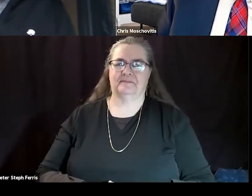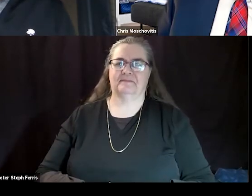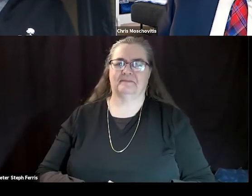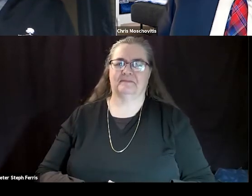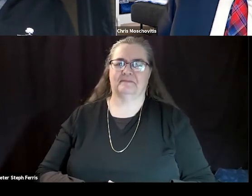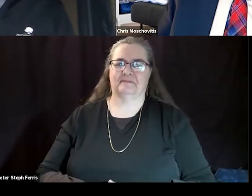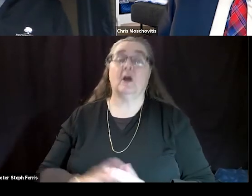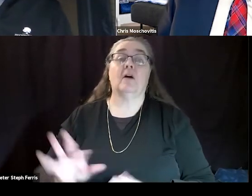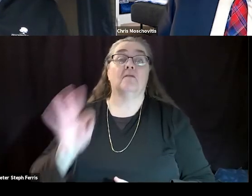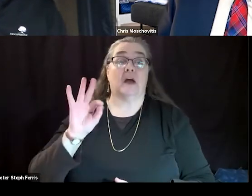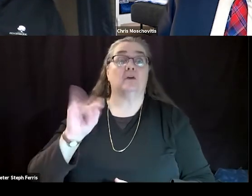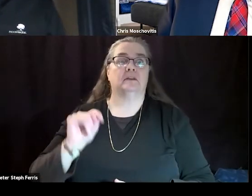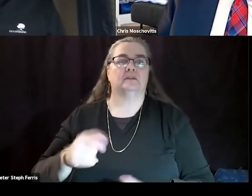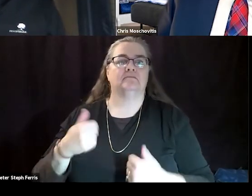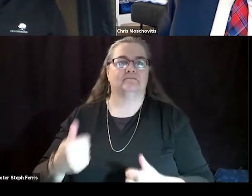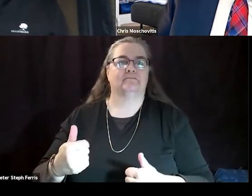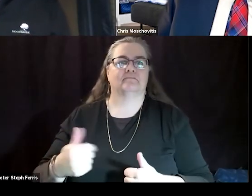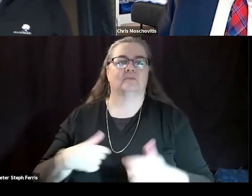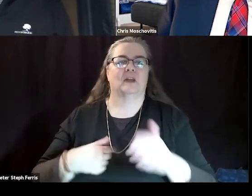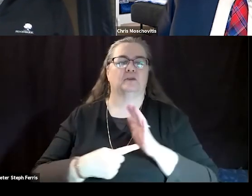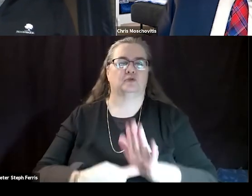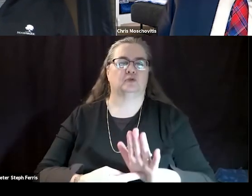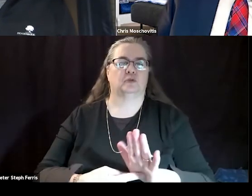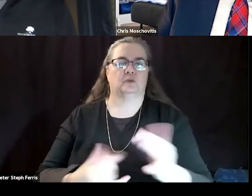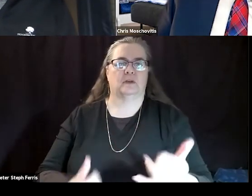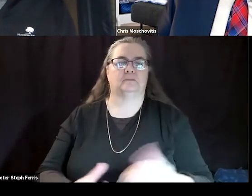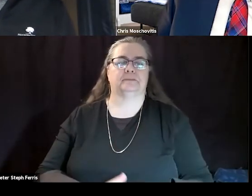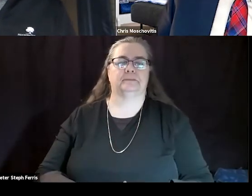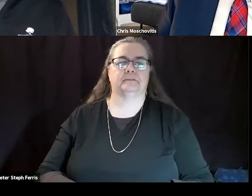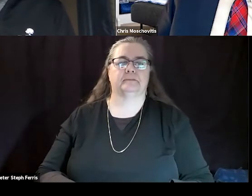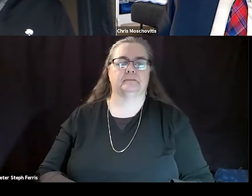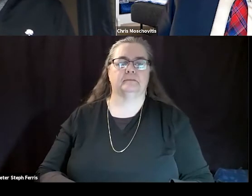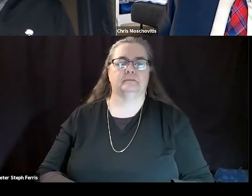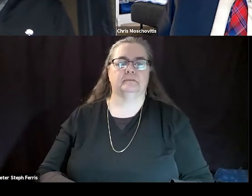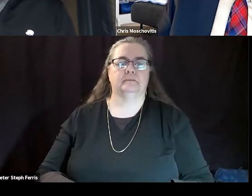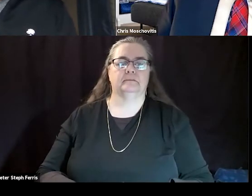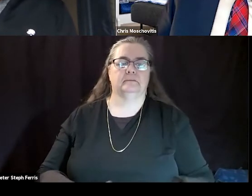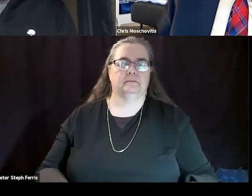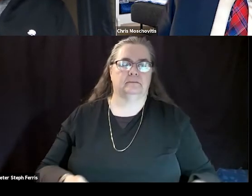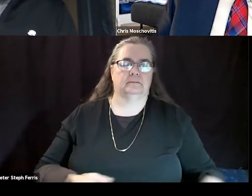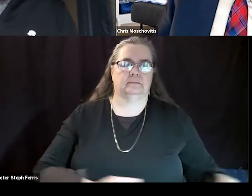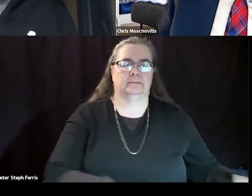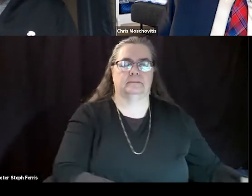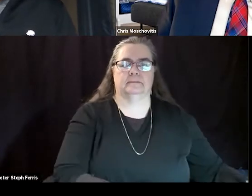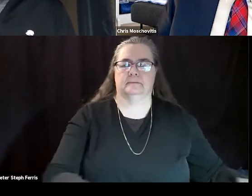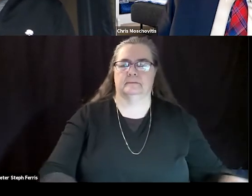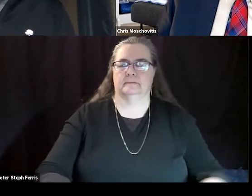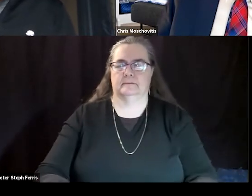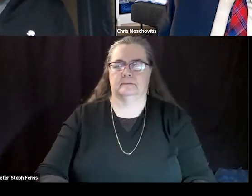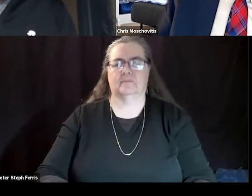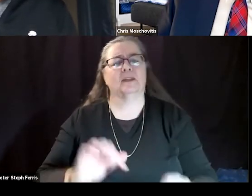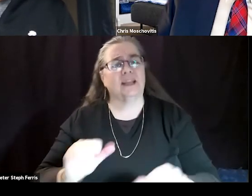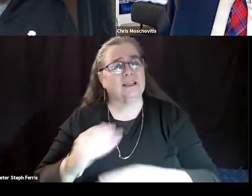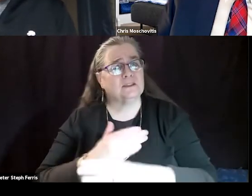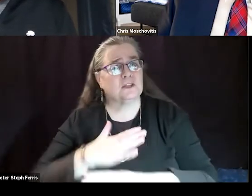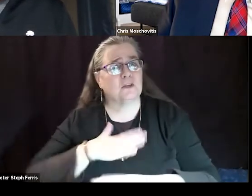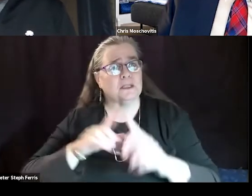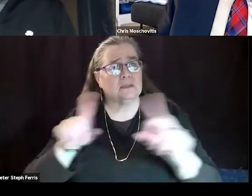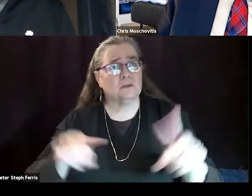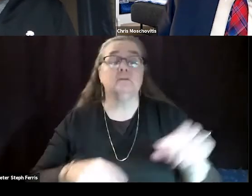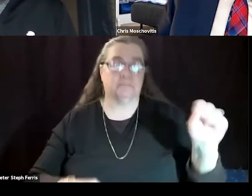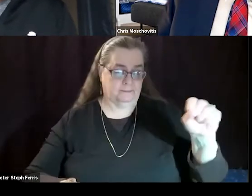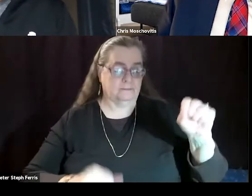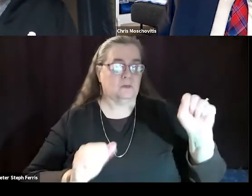There, excellent. Here it is. This is part, so I can. Can I share my screen? You can share your screen.